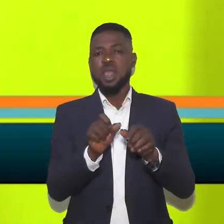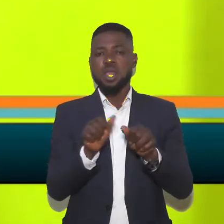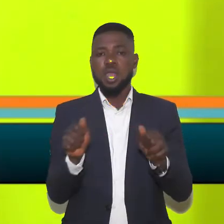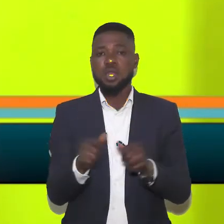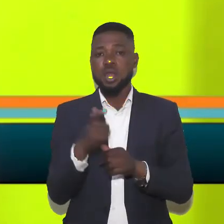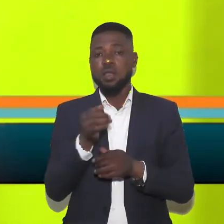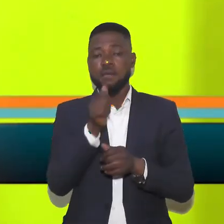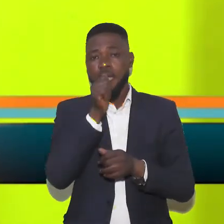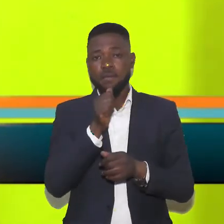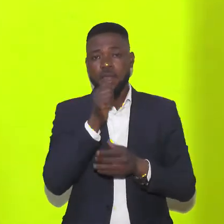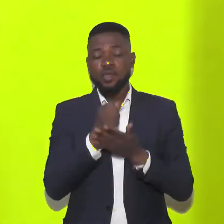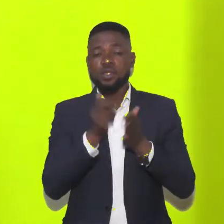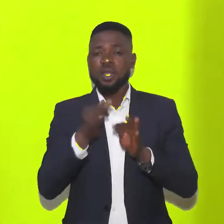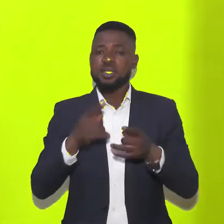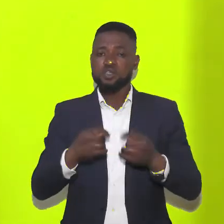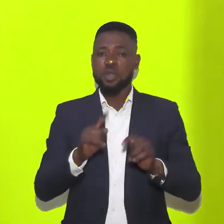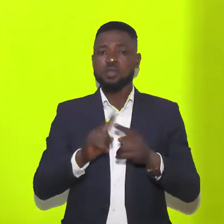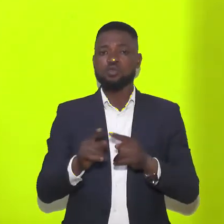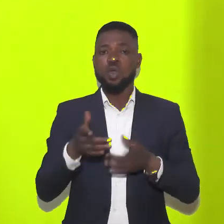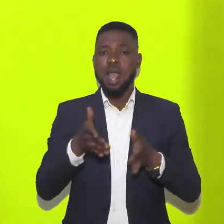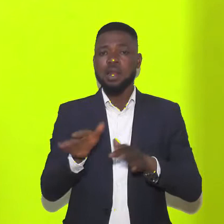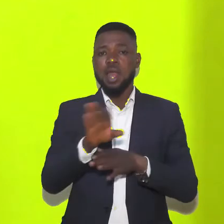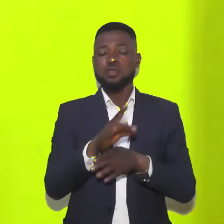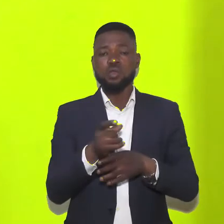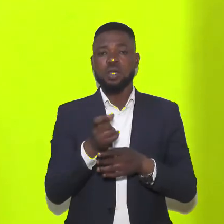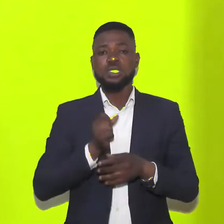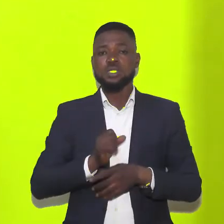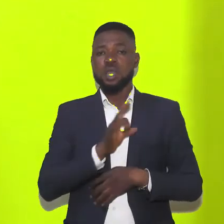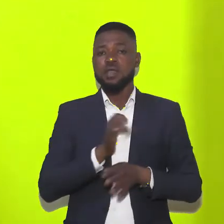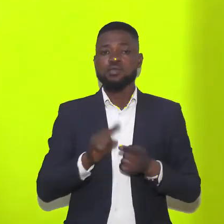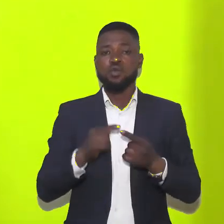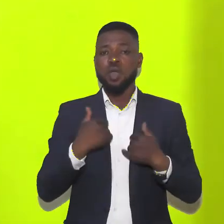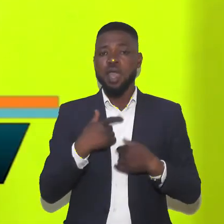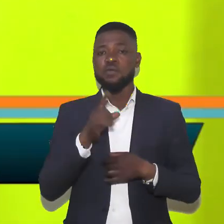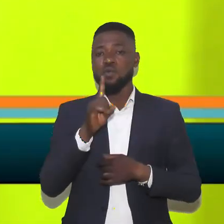of private sector, try to allow your staff to have 1